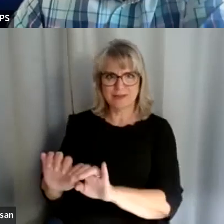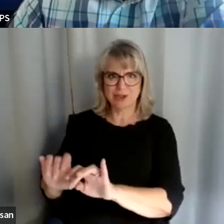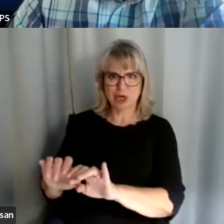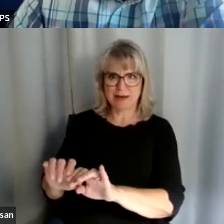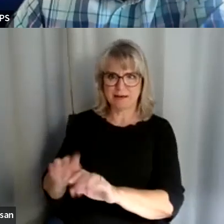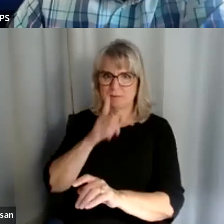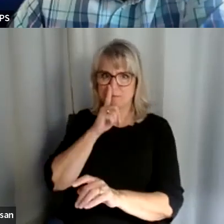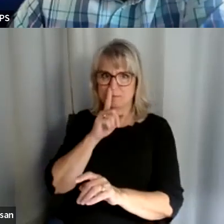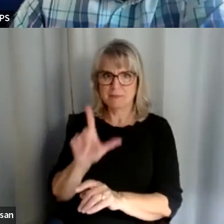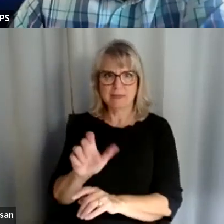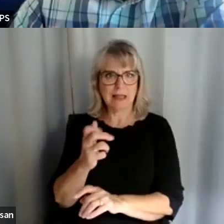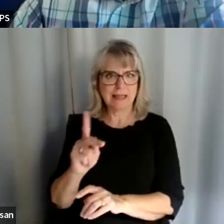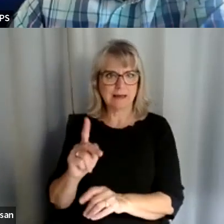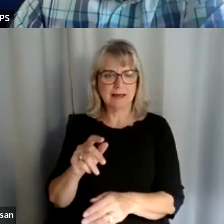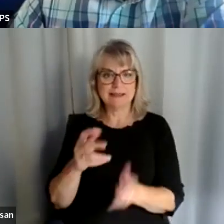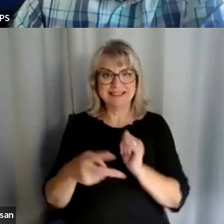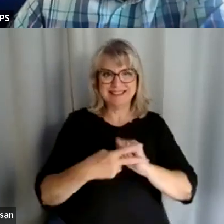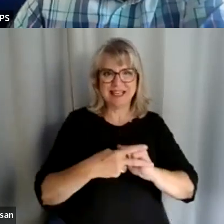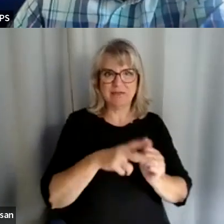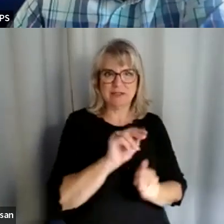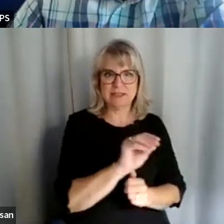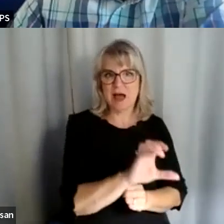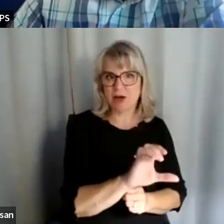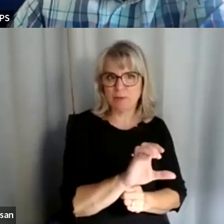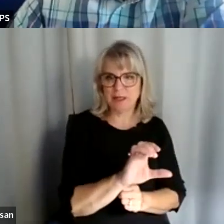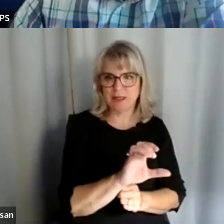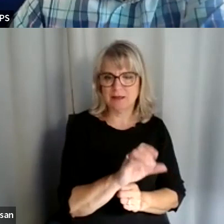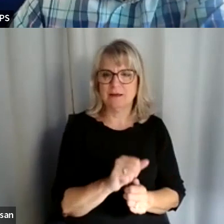have the link. I just saved it as a document, I think, a cut and snip.